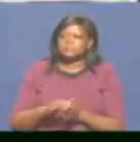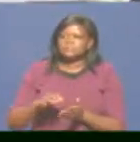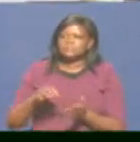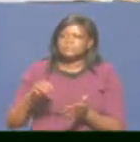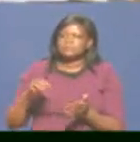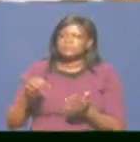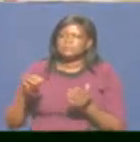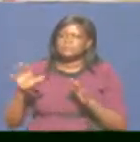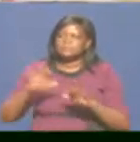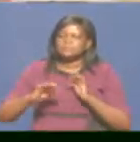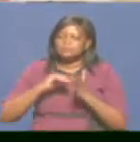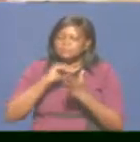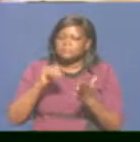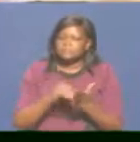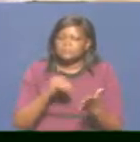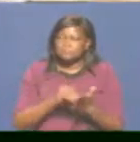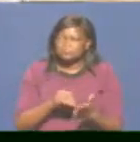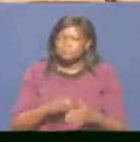Central.